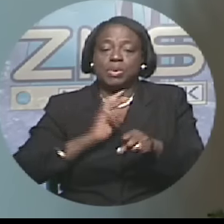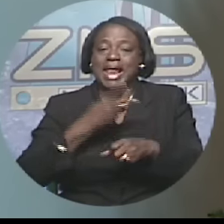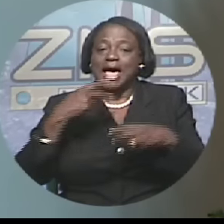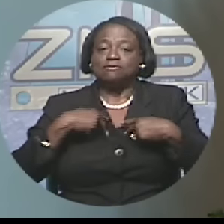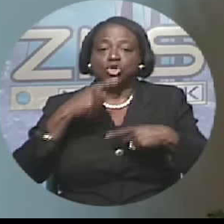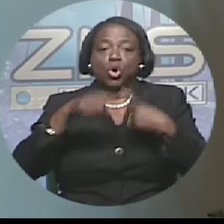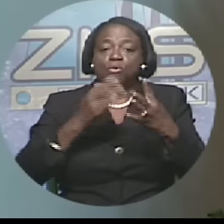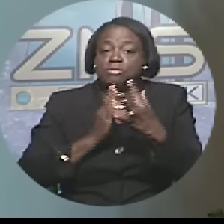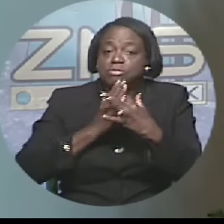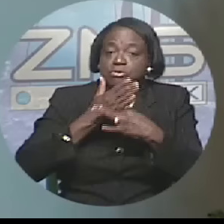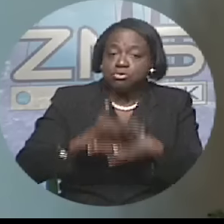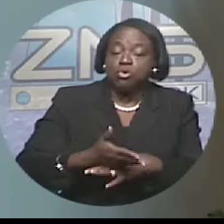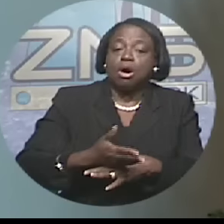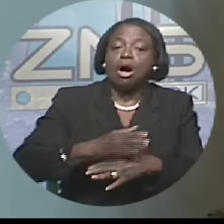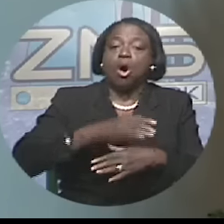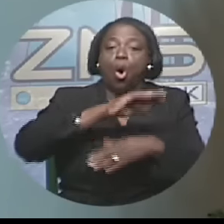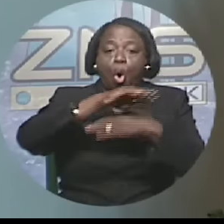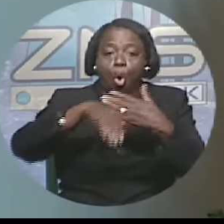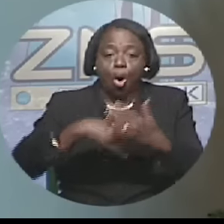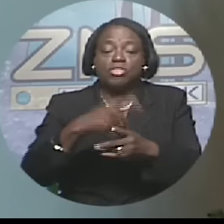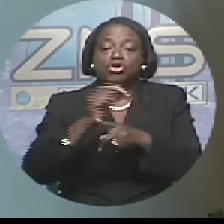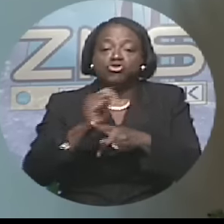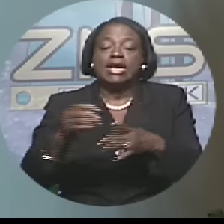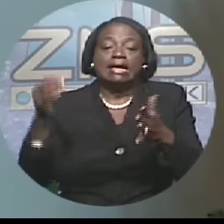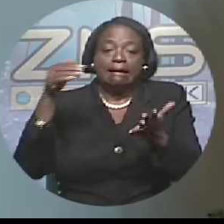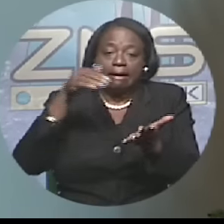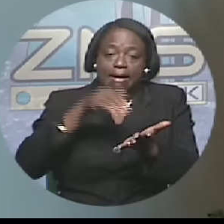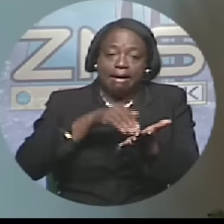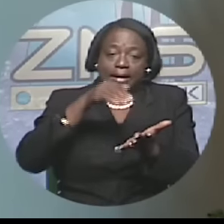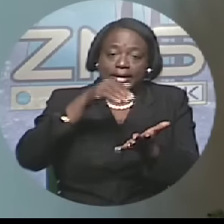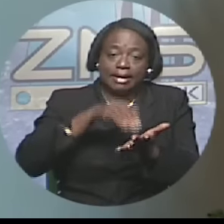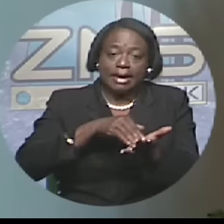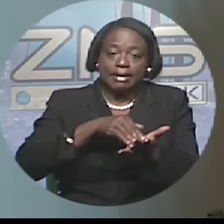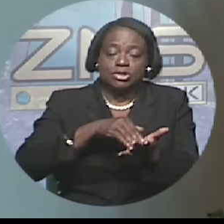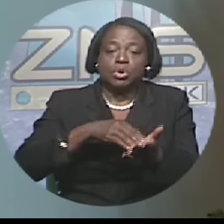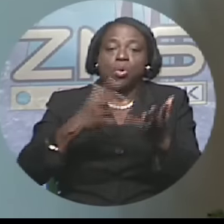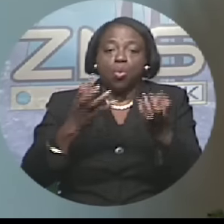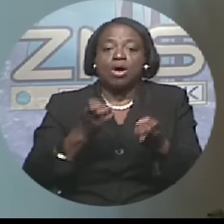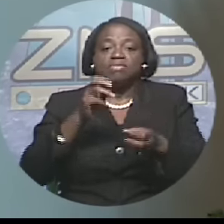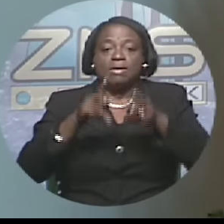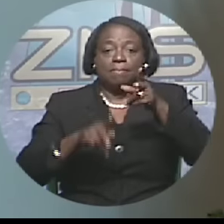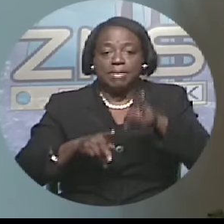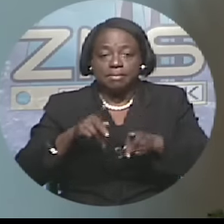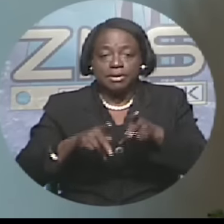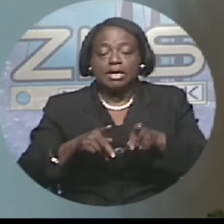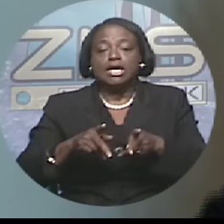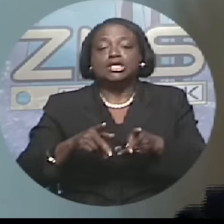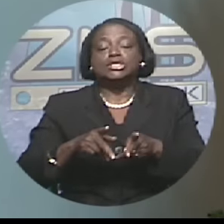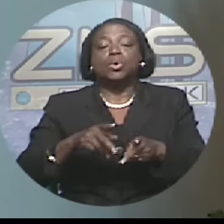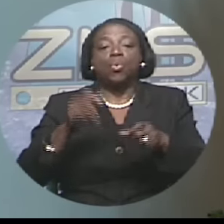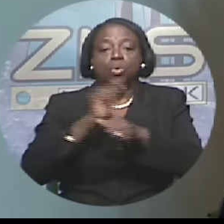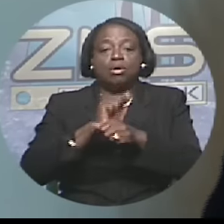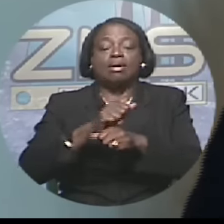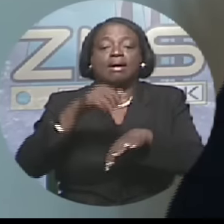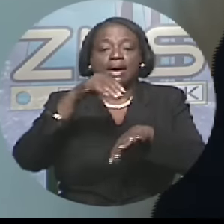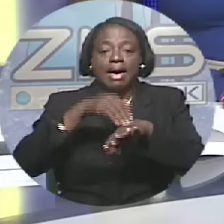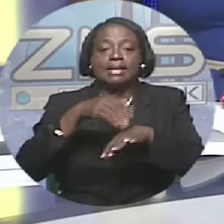get these people back online to be able to go in a defined period of time to work at